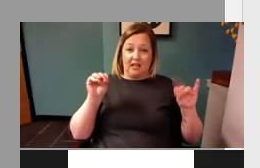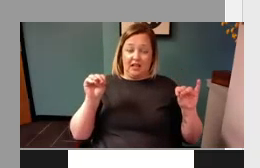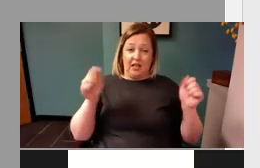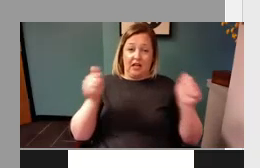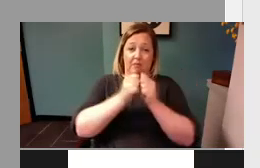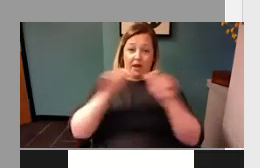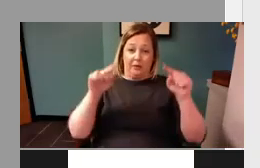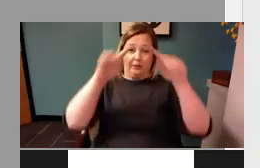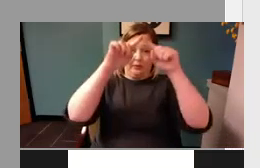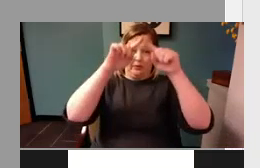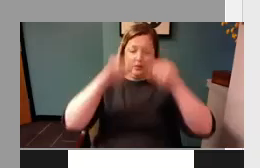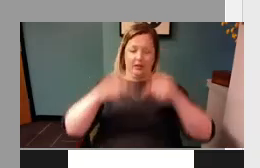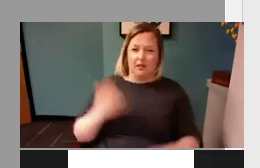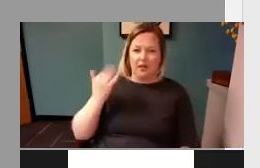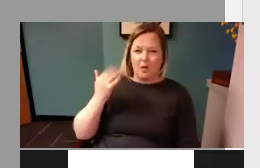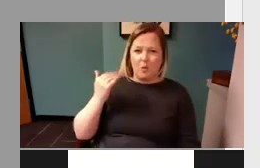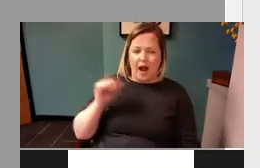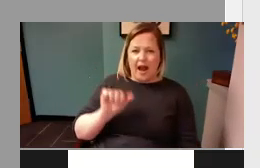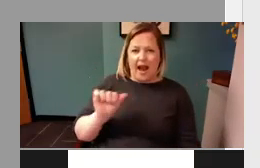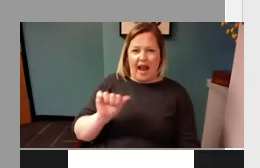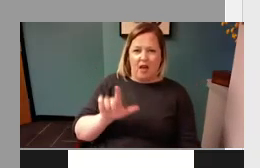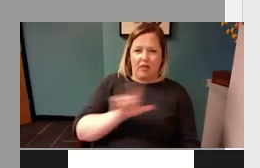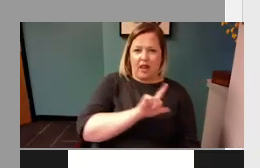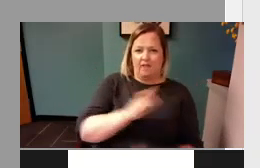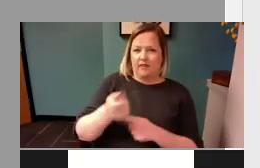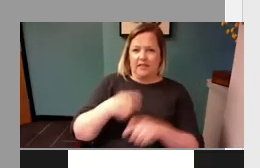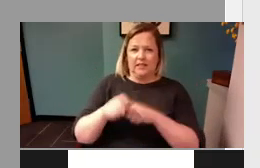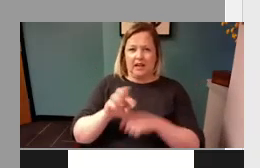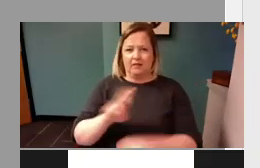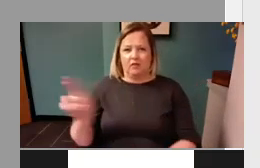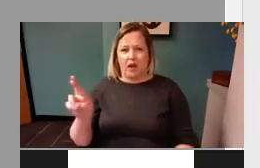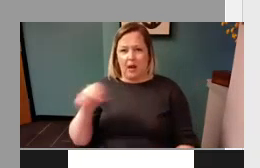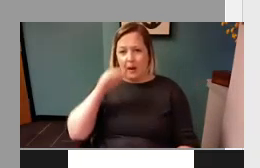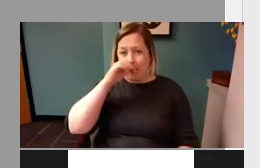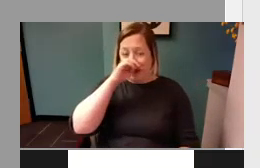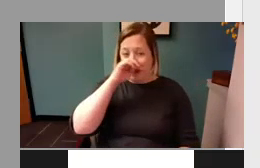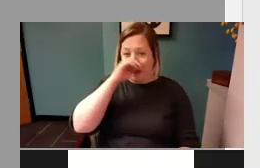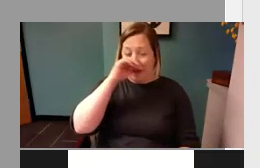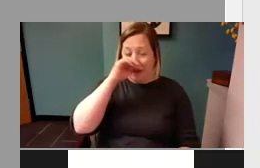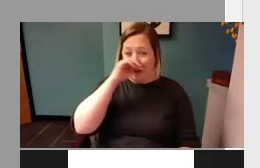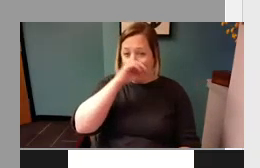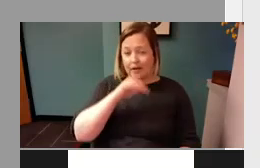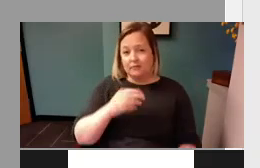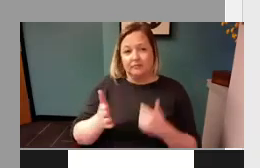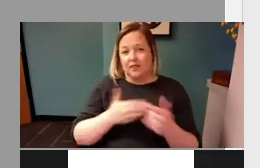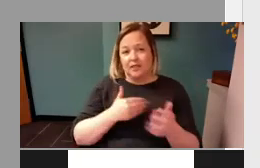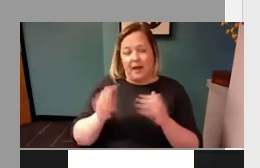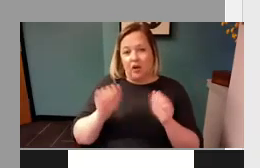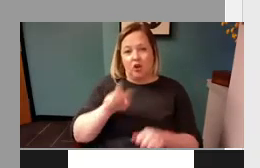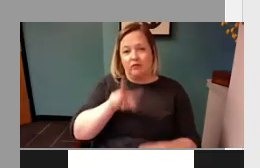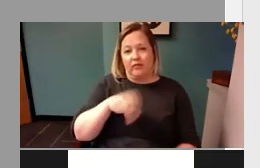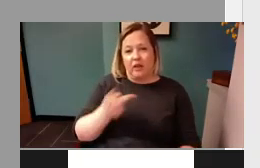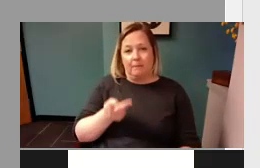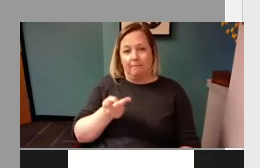A to the left rather than the right as we did when we found D? It doesn't really matter. Either way works. It's